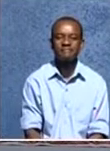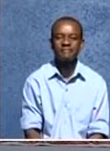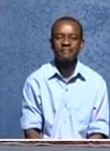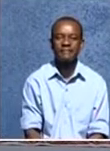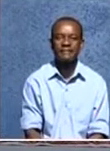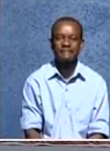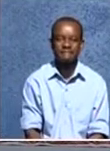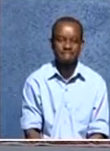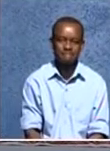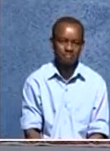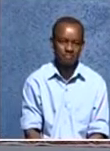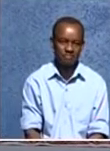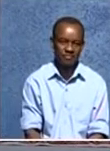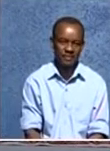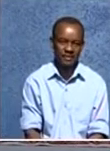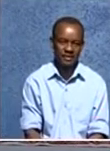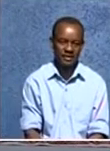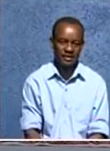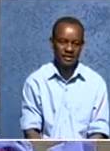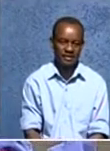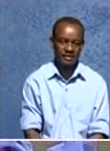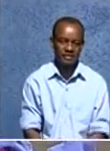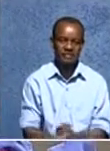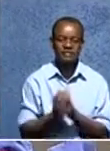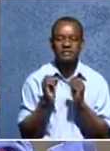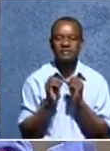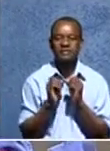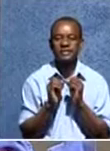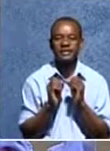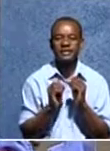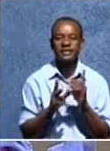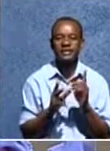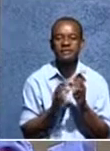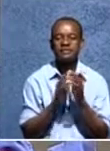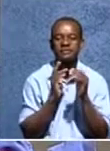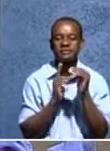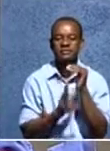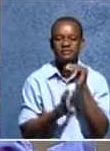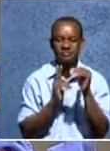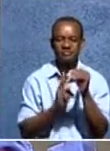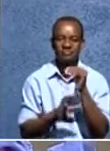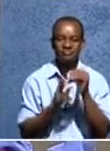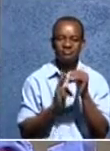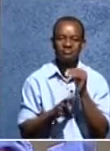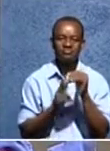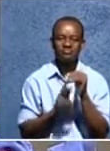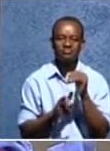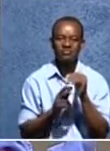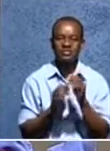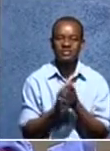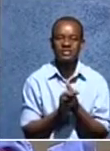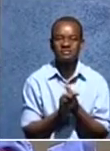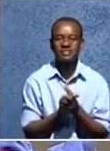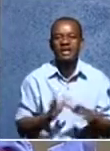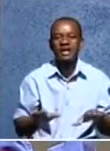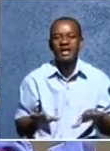Adventure Travel and Tourism Summit that will take place at the end of the year. And then also, just from you, Mr. Nawib, I'd like to hear how we're keeping pace